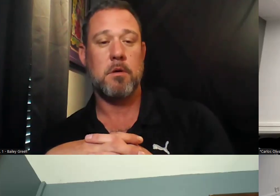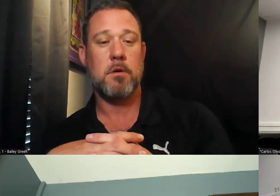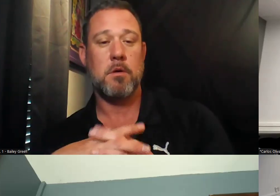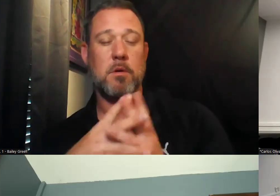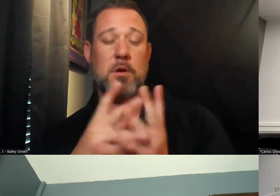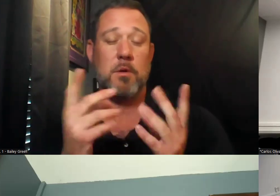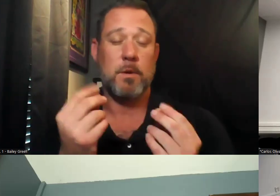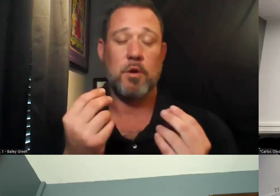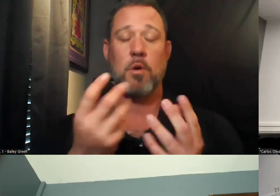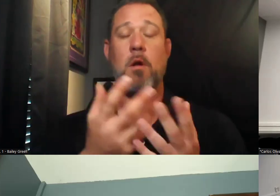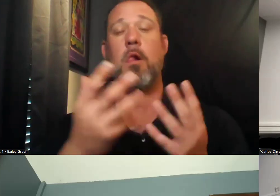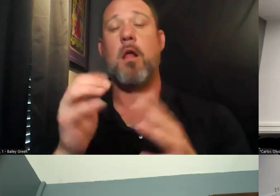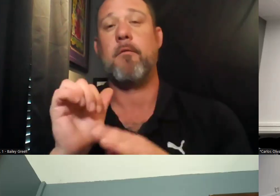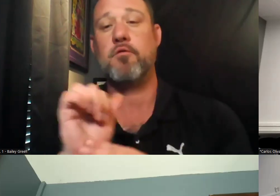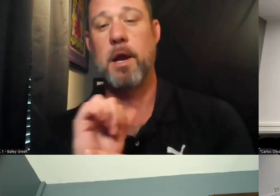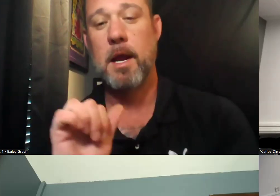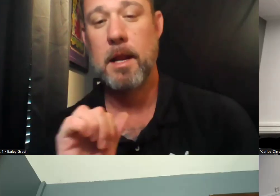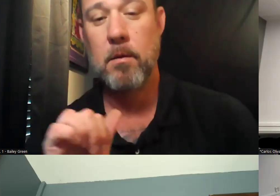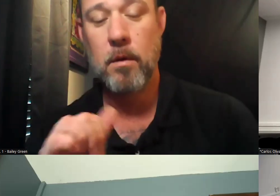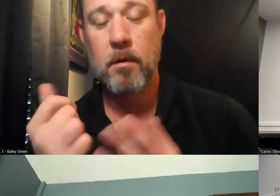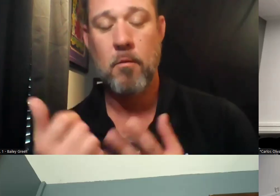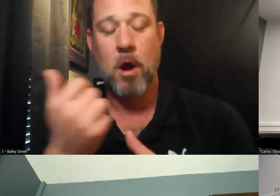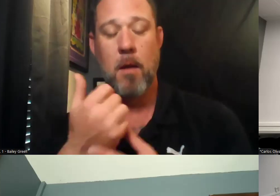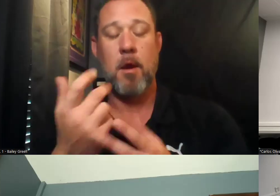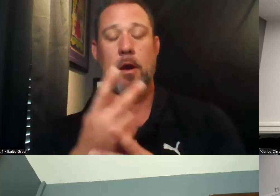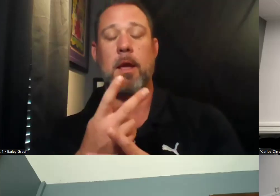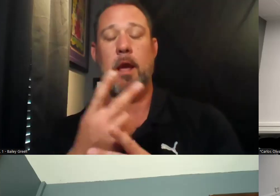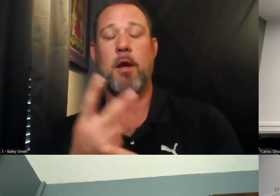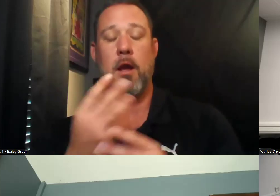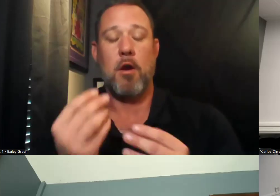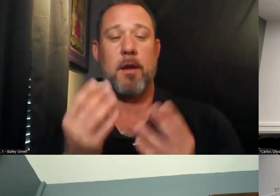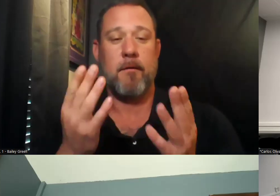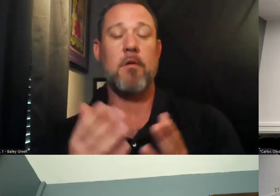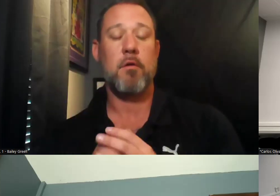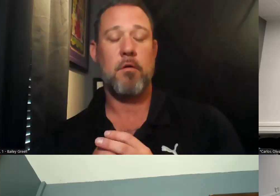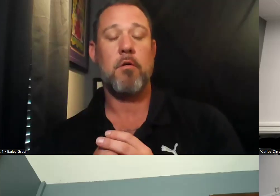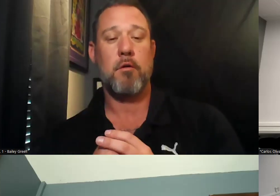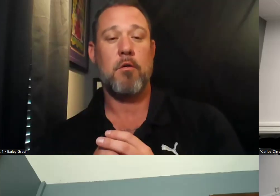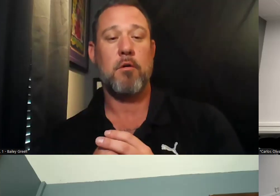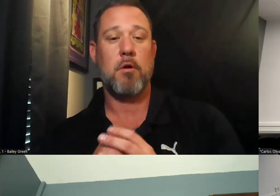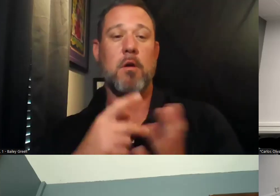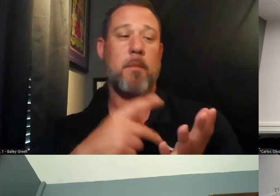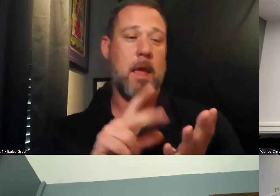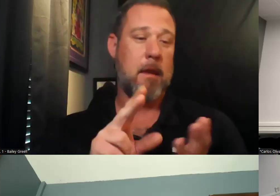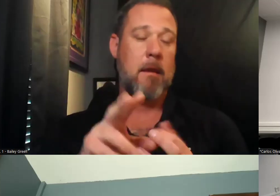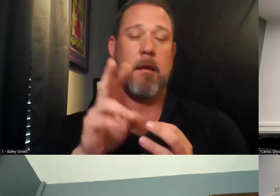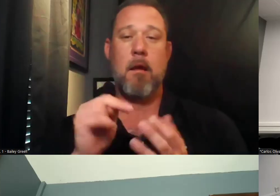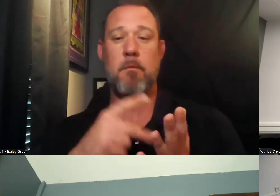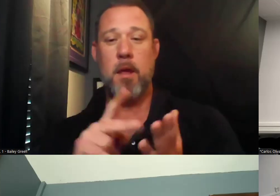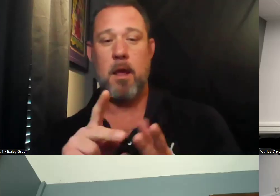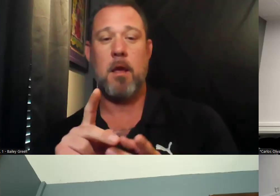of training with primary care and other caregivers, both paid and unpaid, and